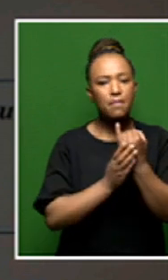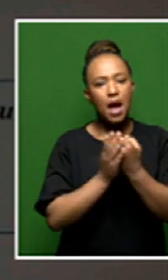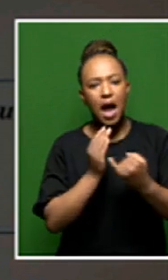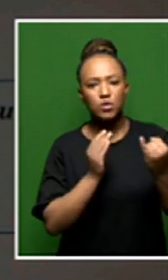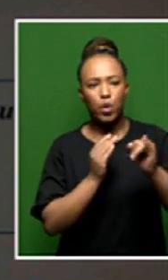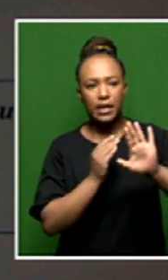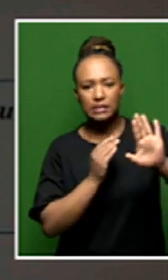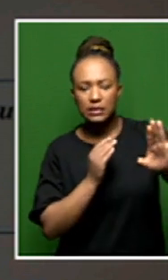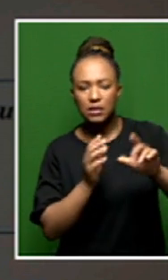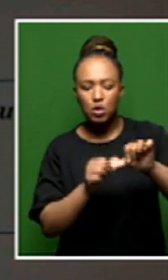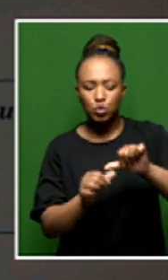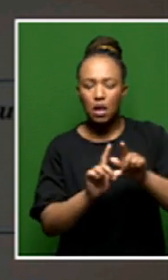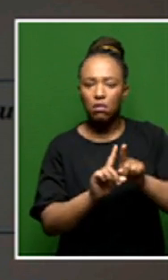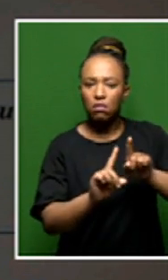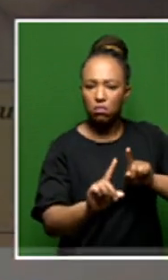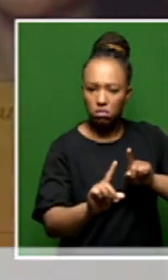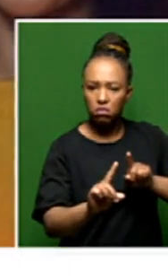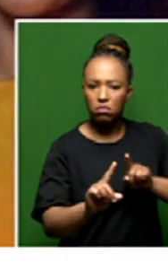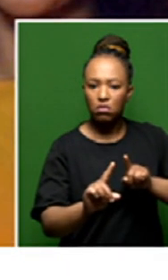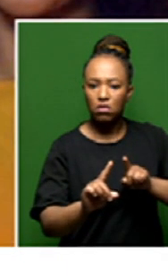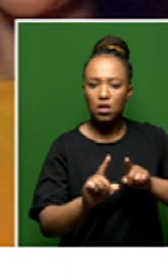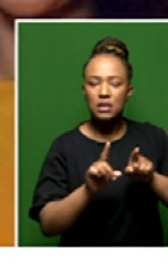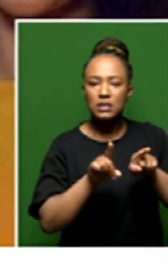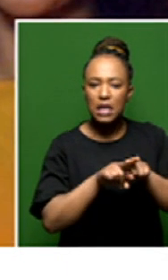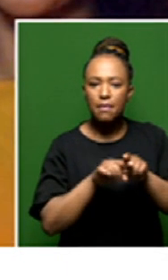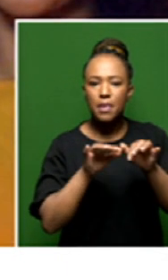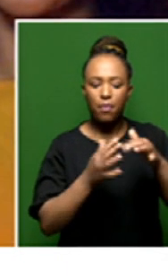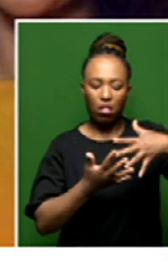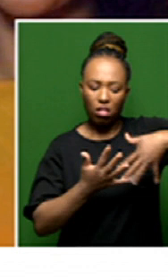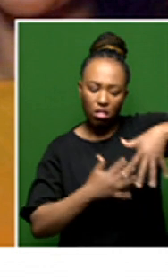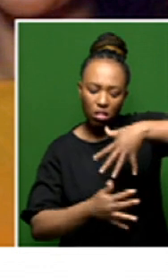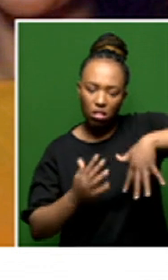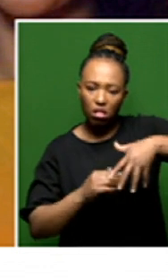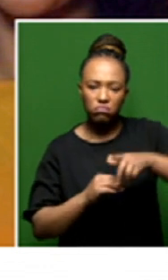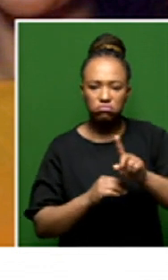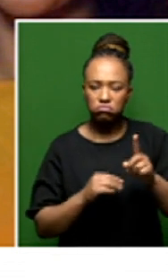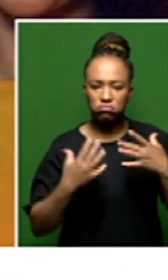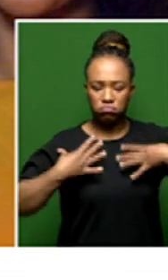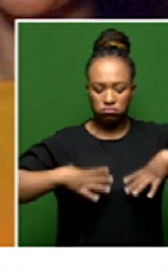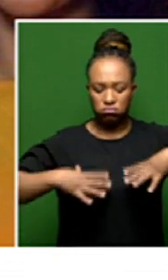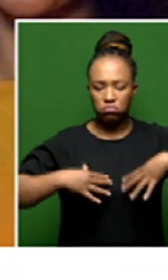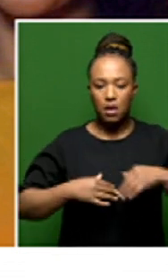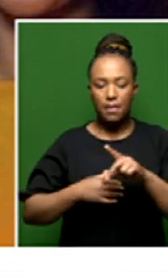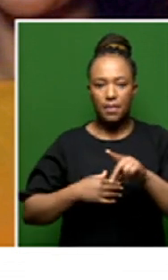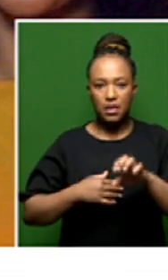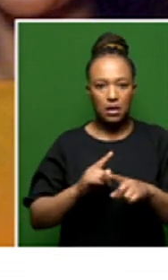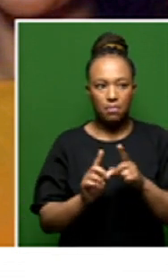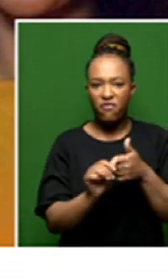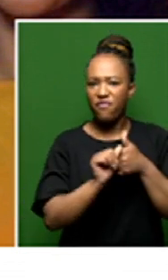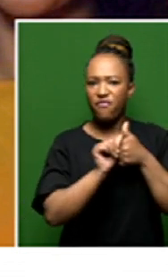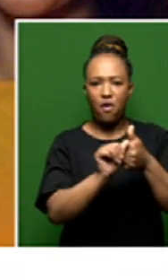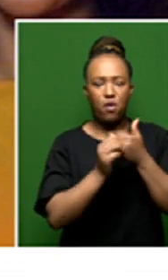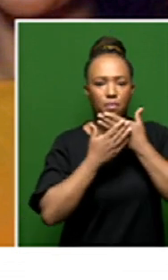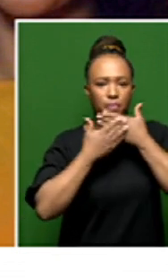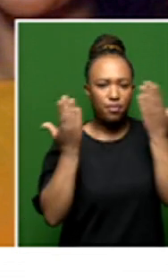isolated, social distance, interacting with people who are in the correct protective gear. Those things were not followed